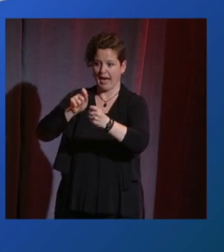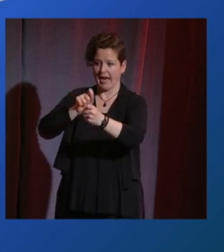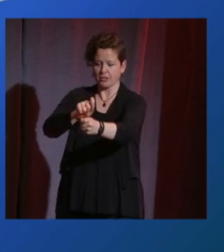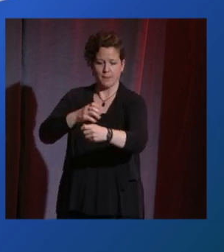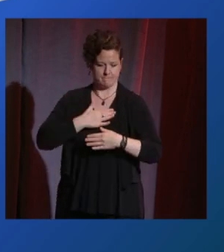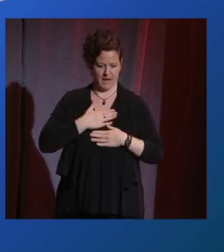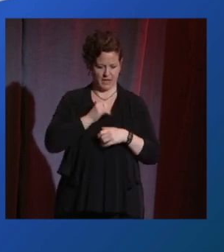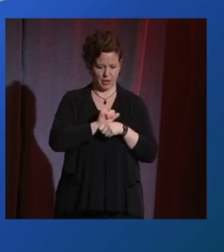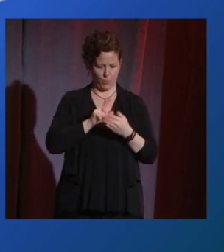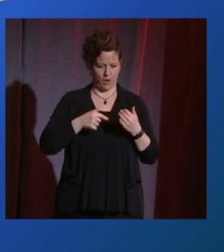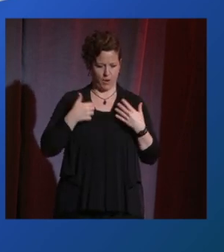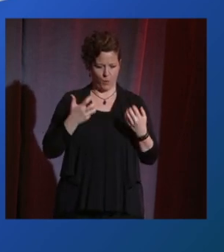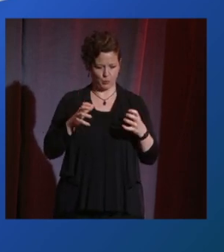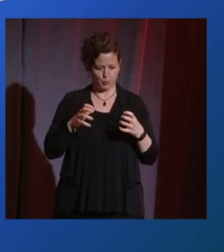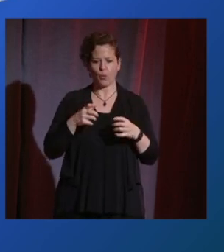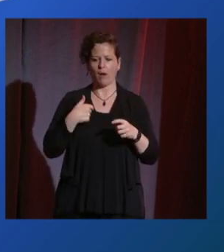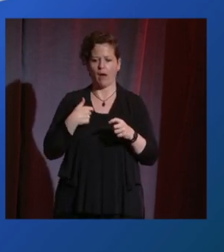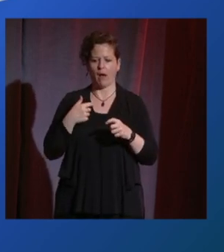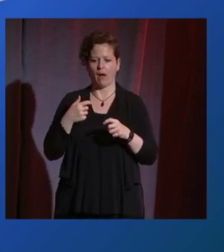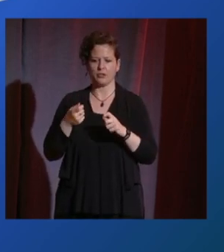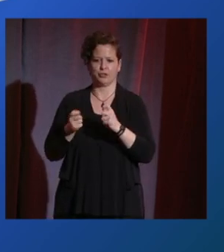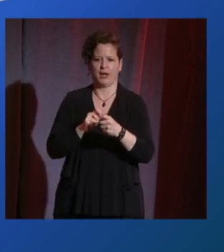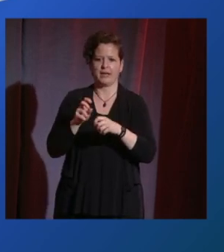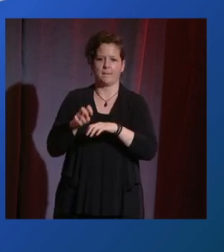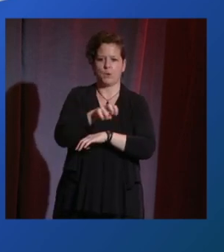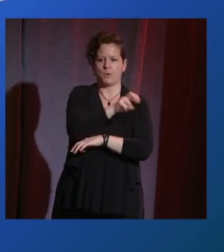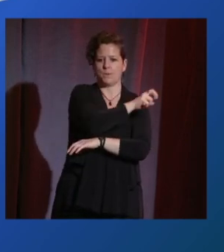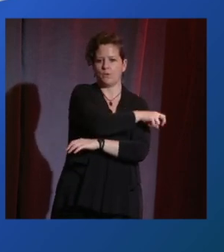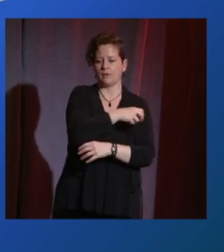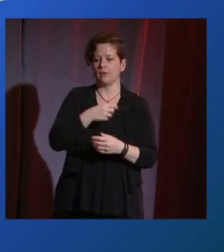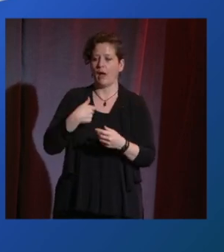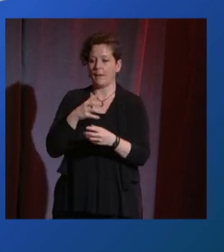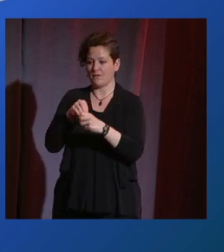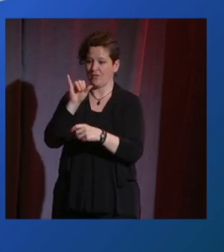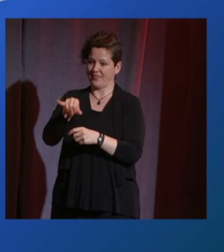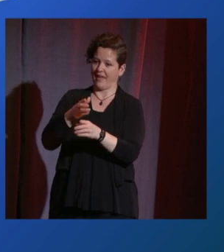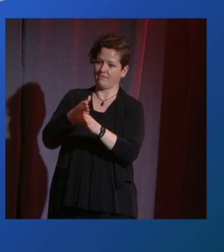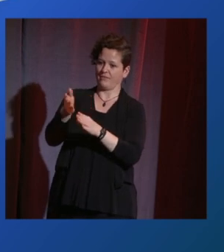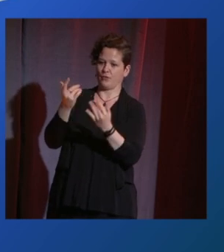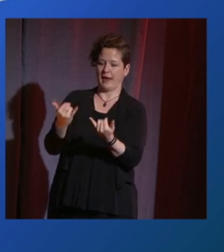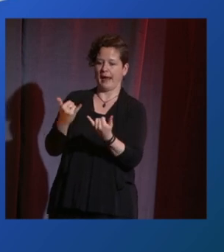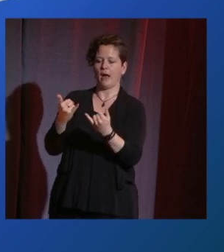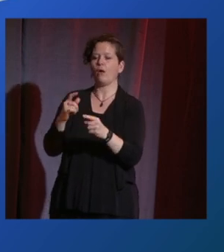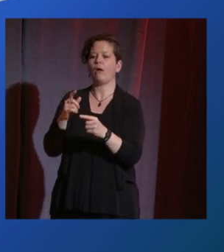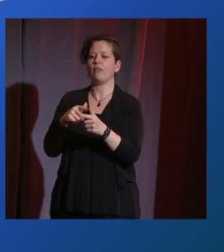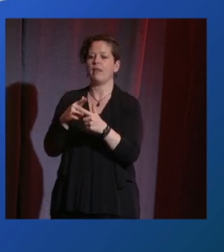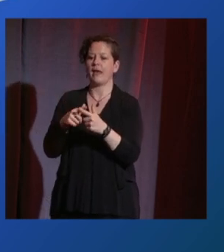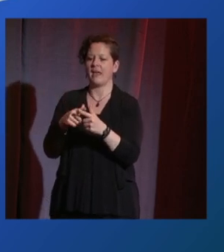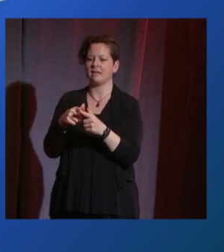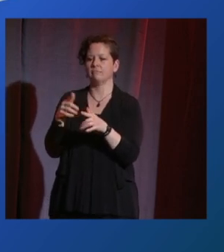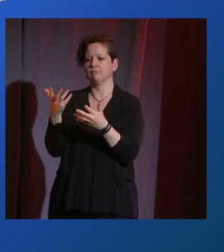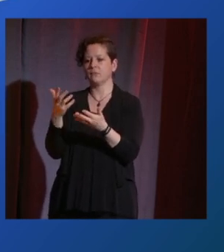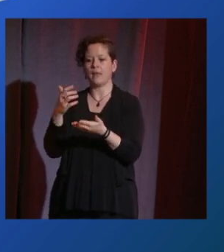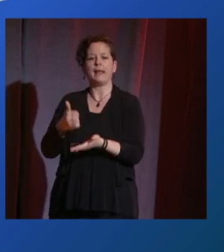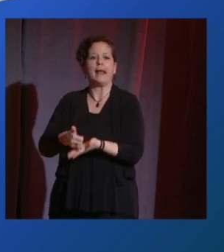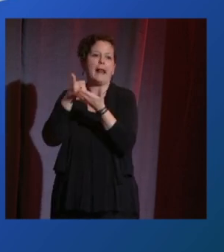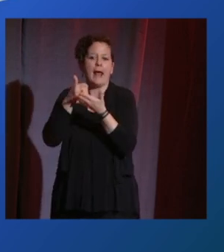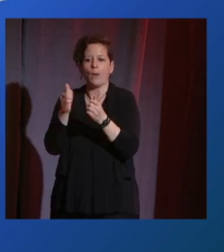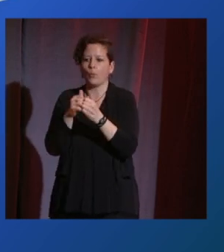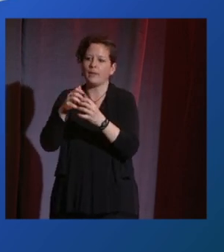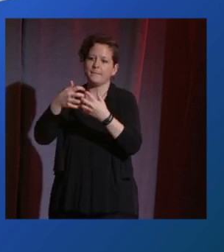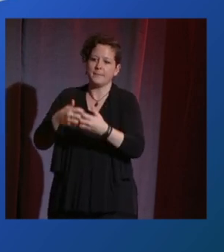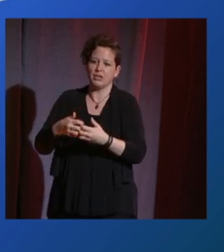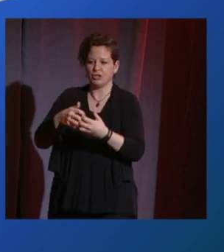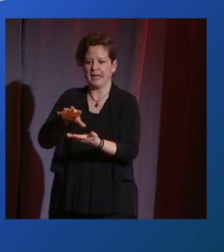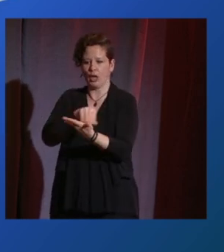help develop those and then maybe if it can take away some of the you know very monotonous button